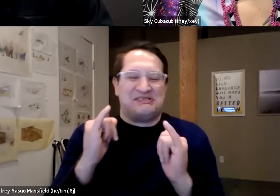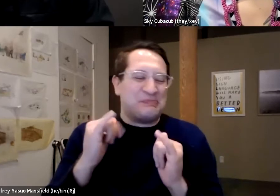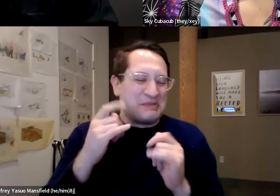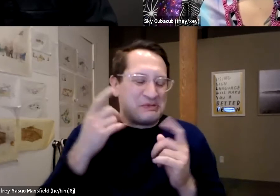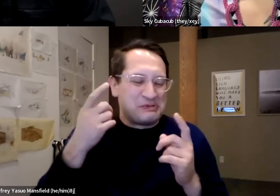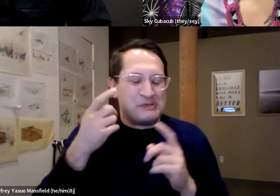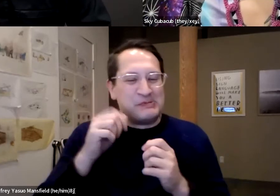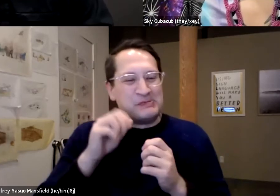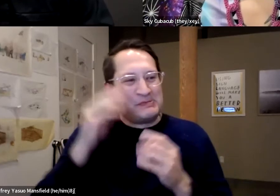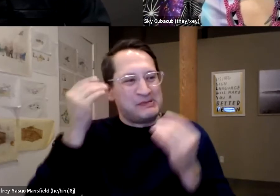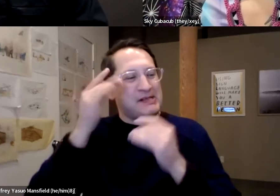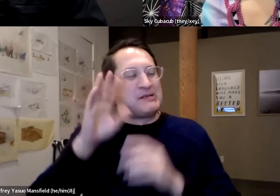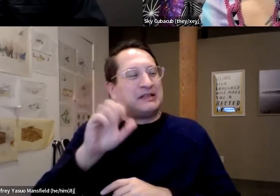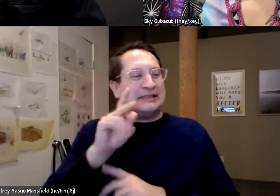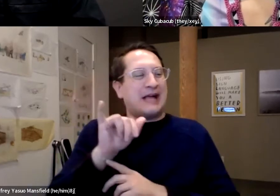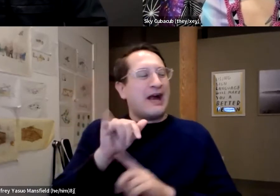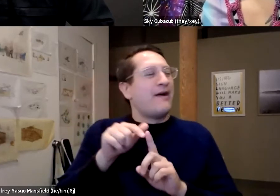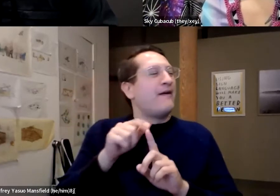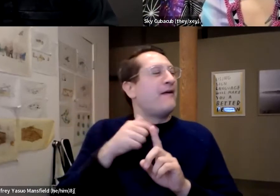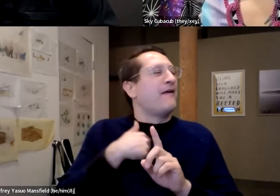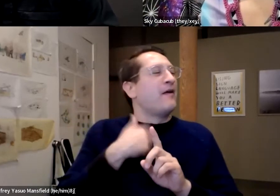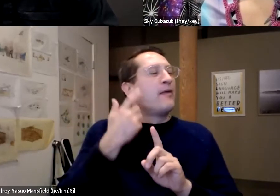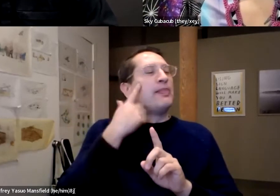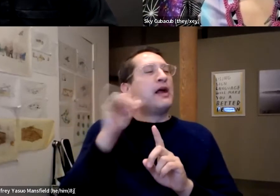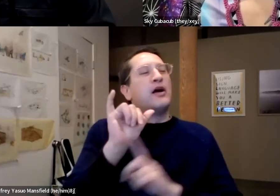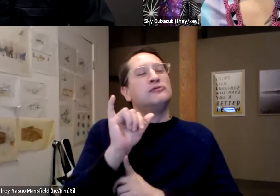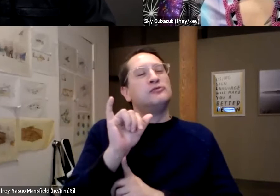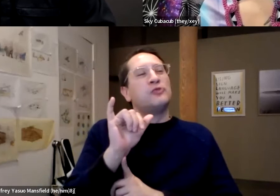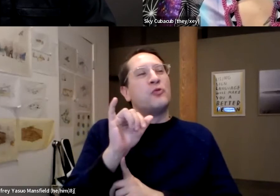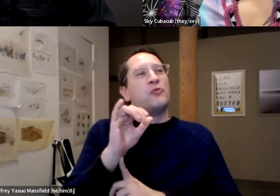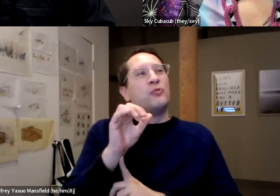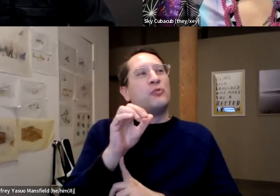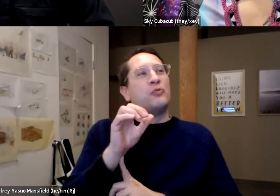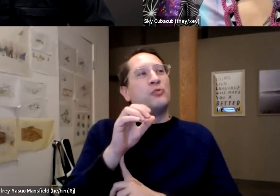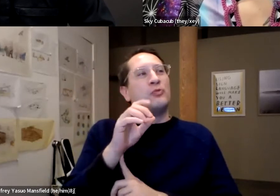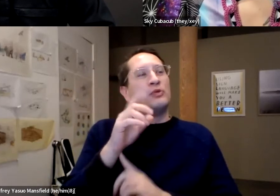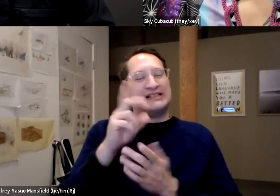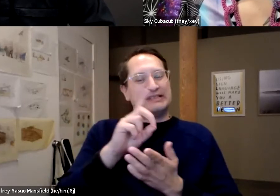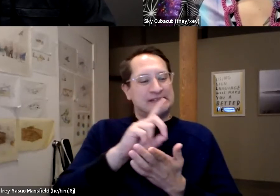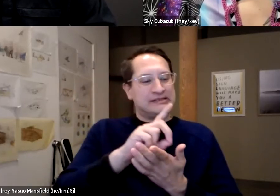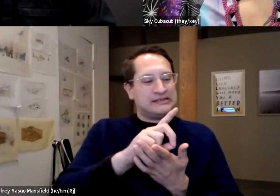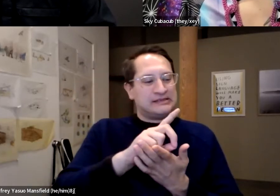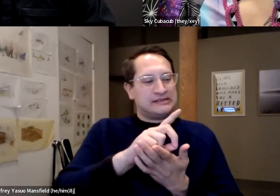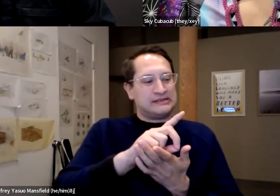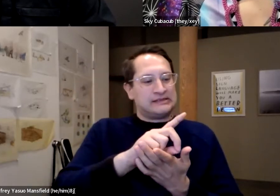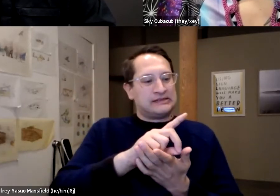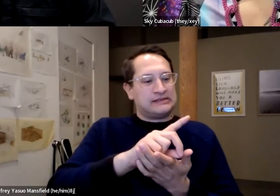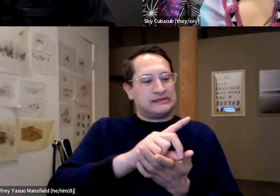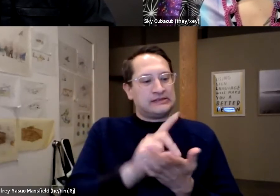Yeah, Sky, I have very similar thoughts. I think the other thing